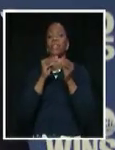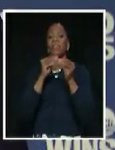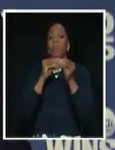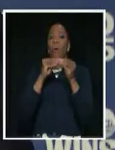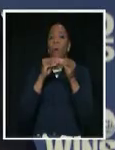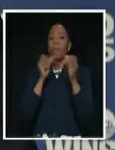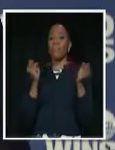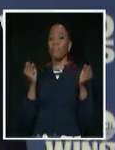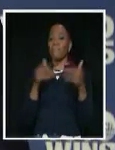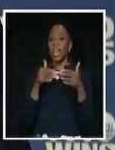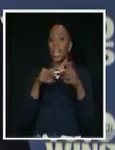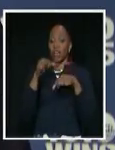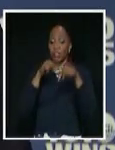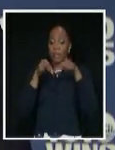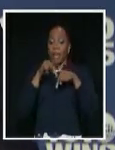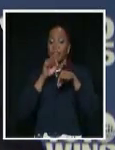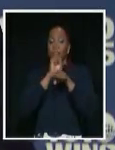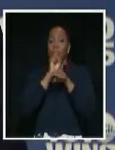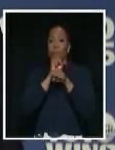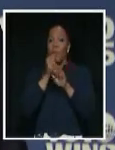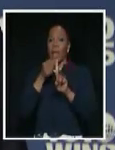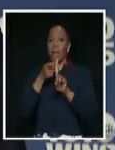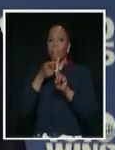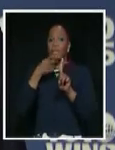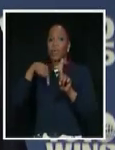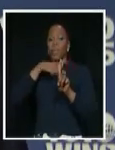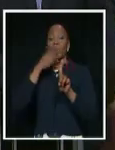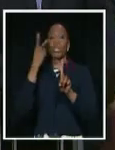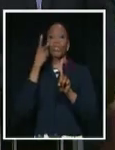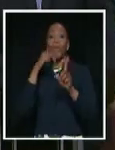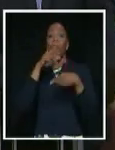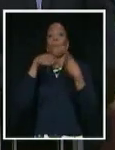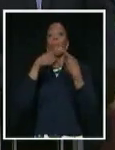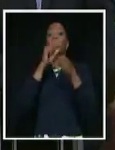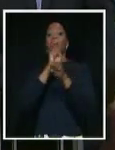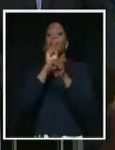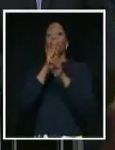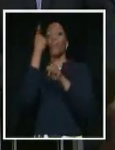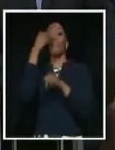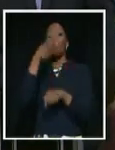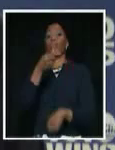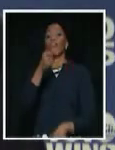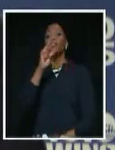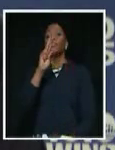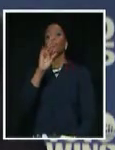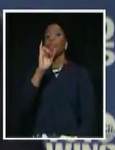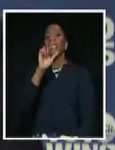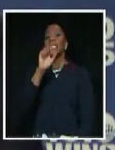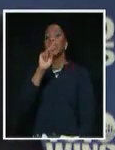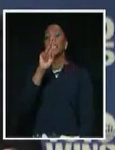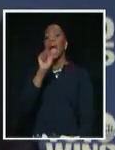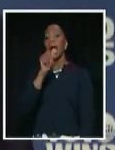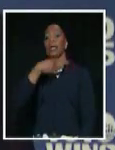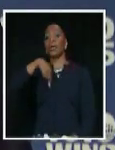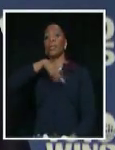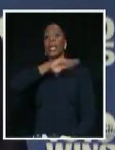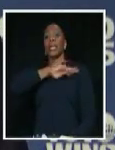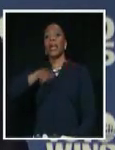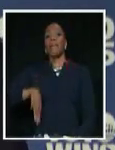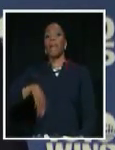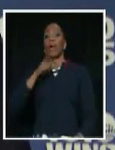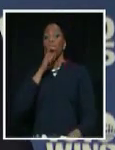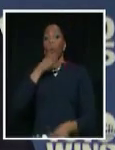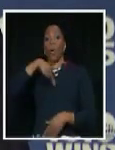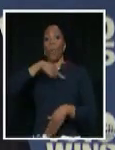takes us back to the worst impulses we saw when he worked for Rudy Giuliani. We need a mayor who's going to bring us together, not someone who's going to be a